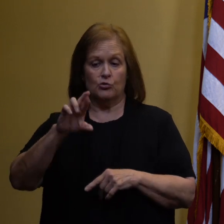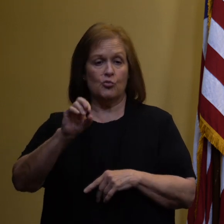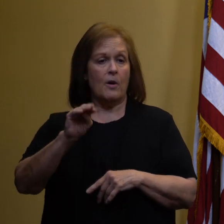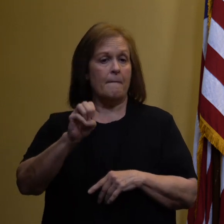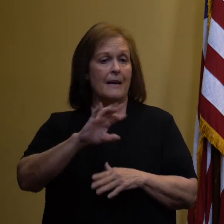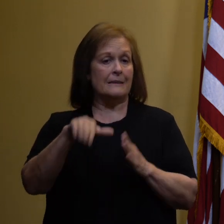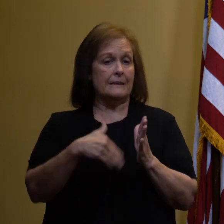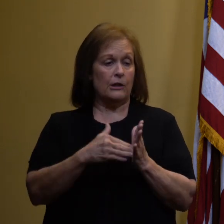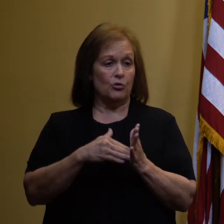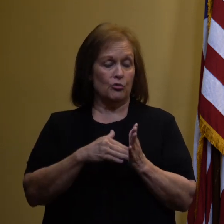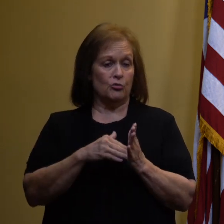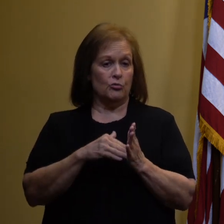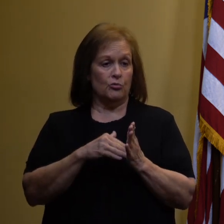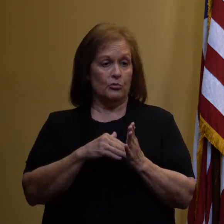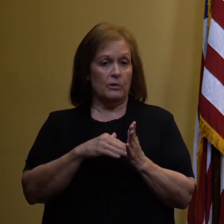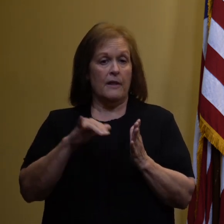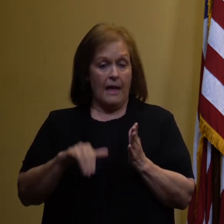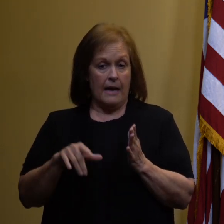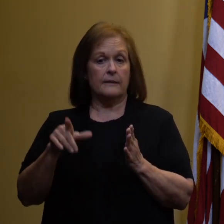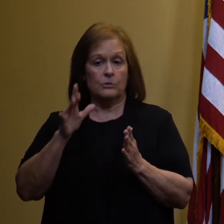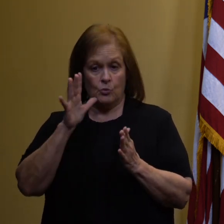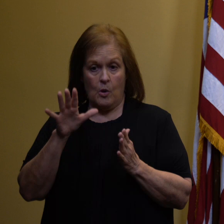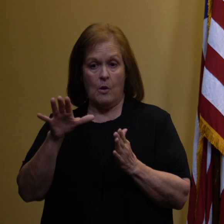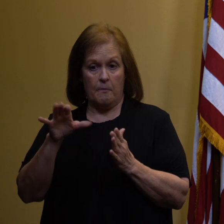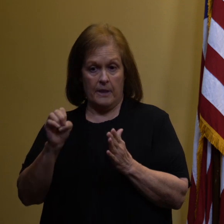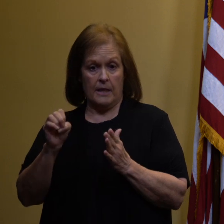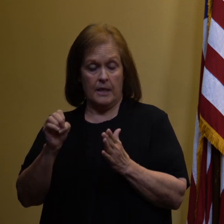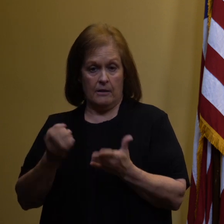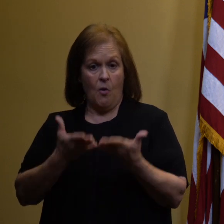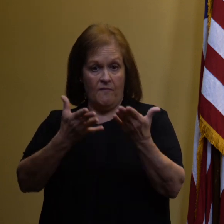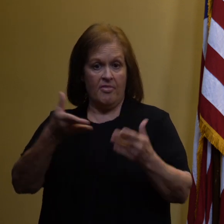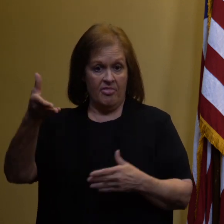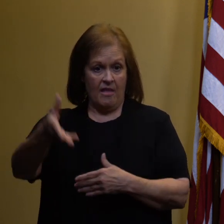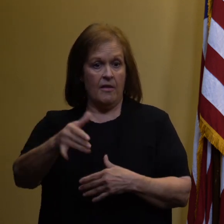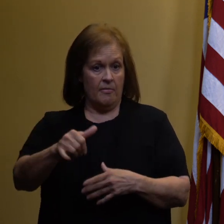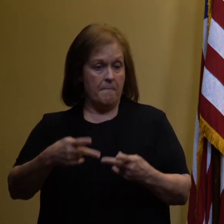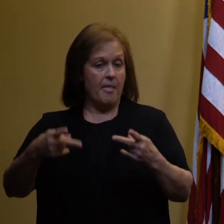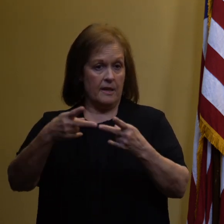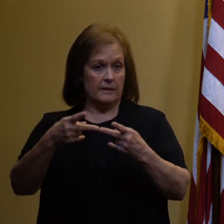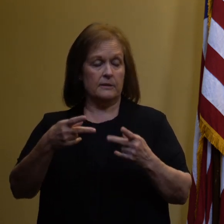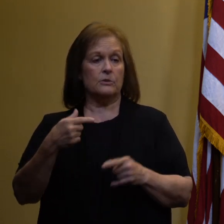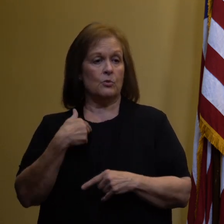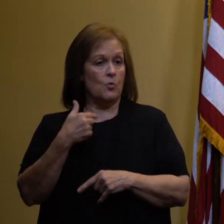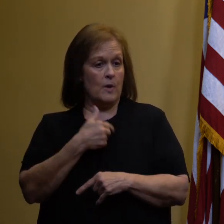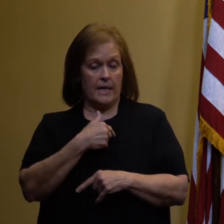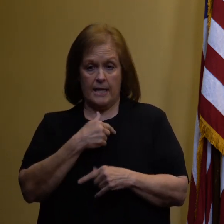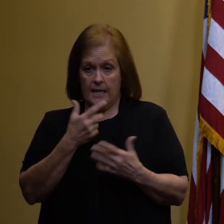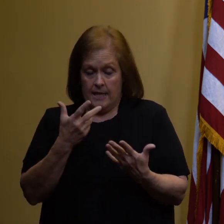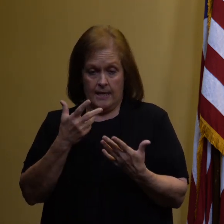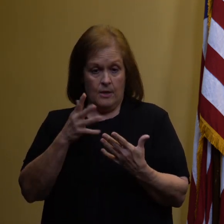Center, this will be available. These services will be available. And again, we'll go as deep as